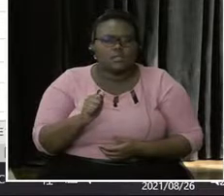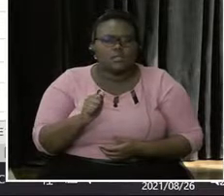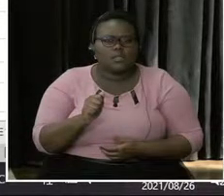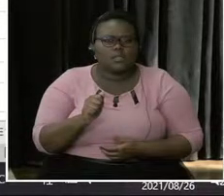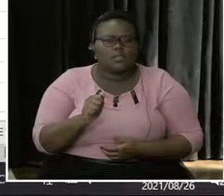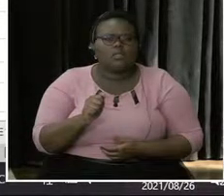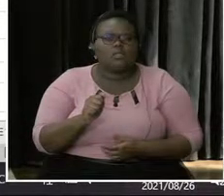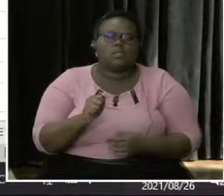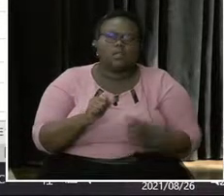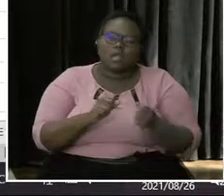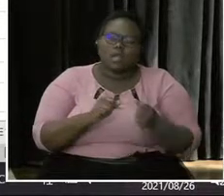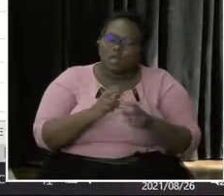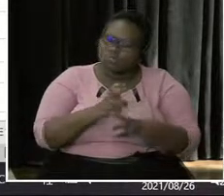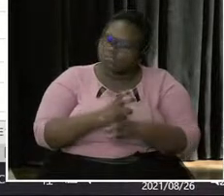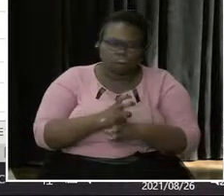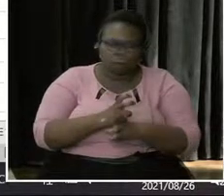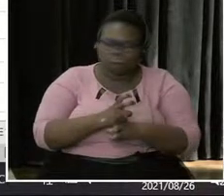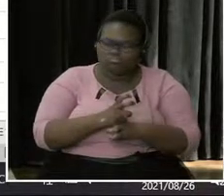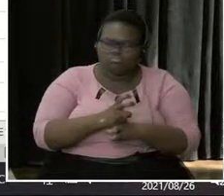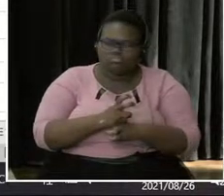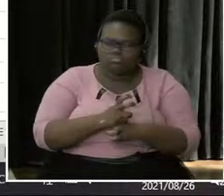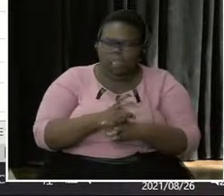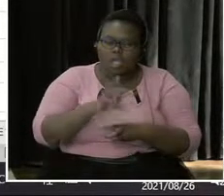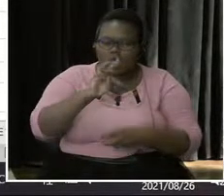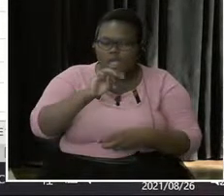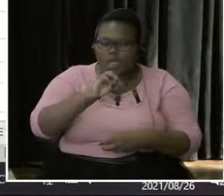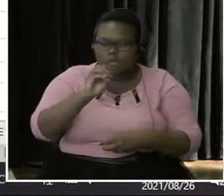The TA is against. Mosa?